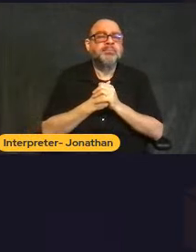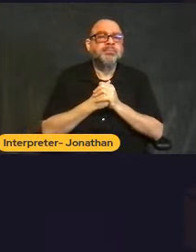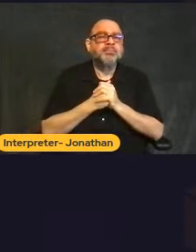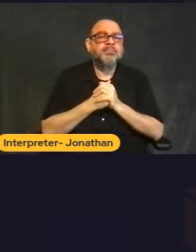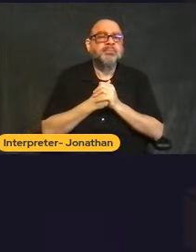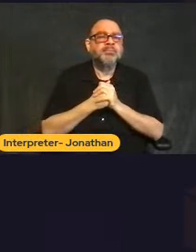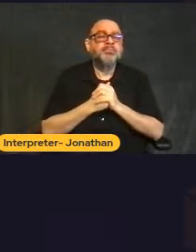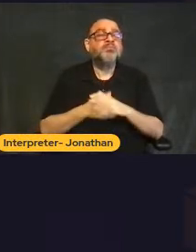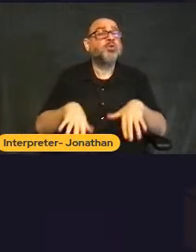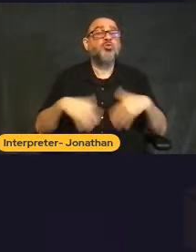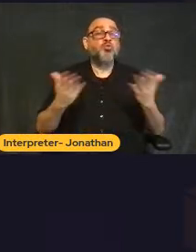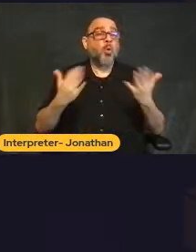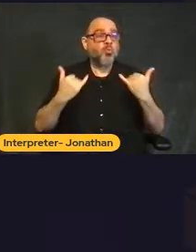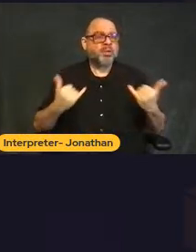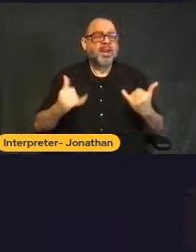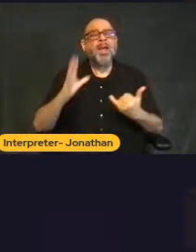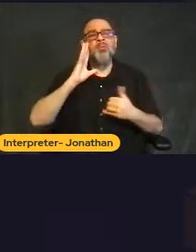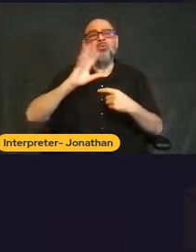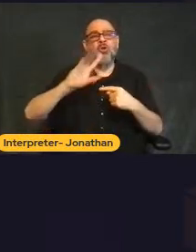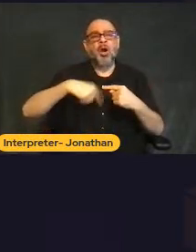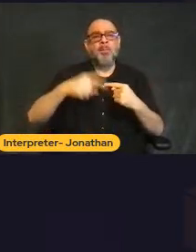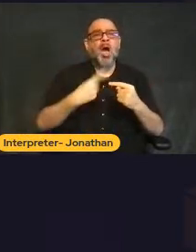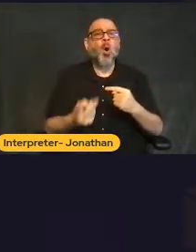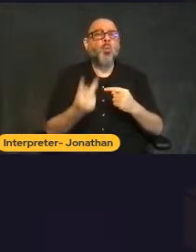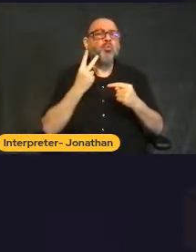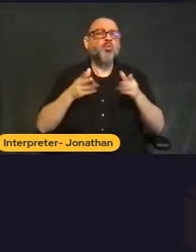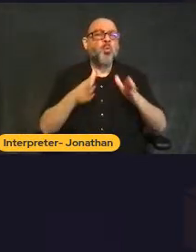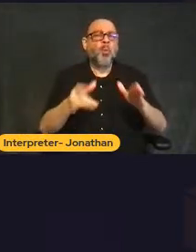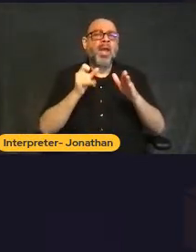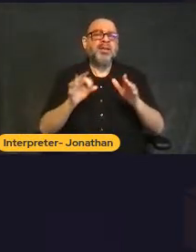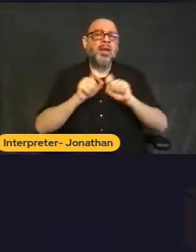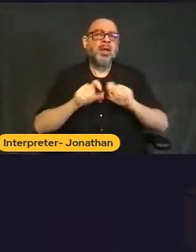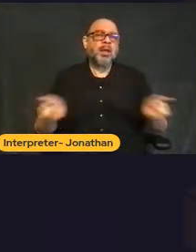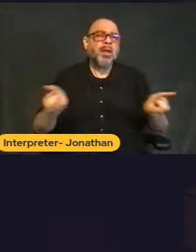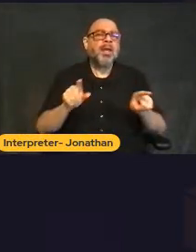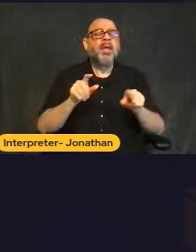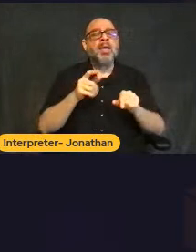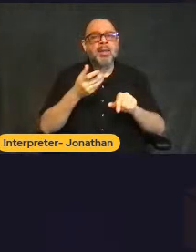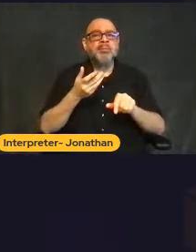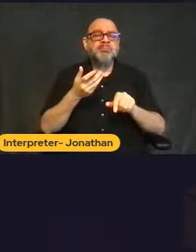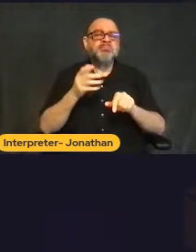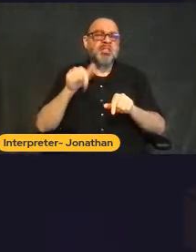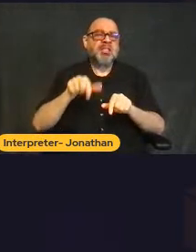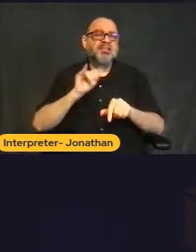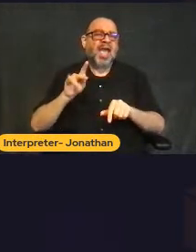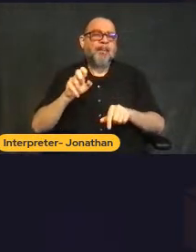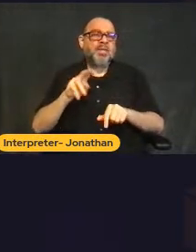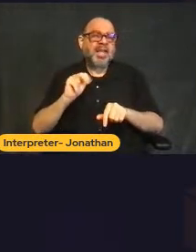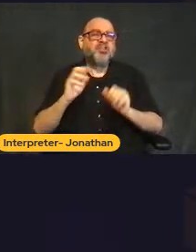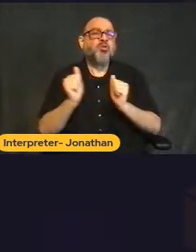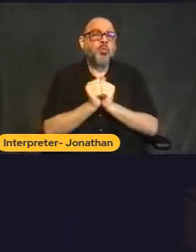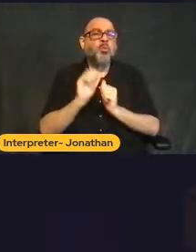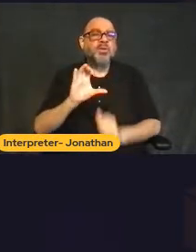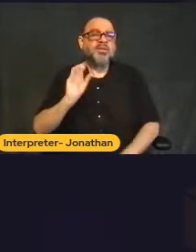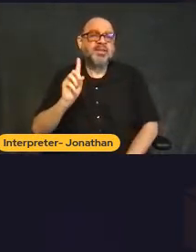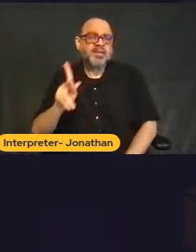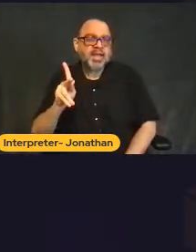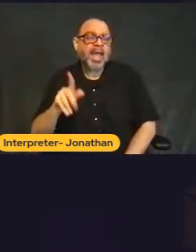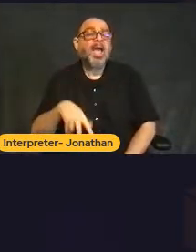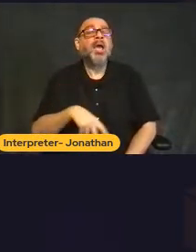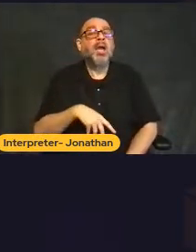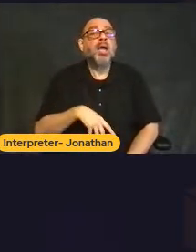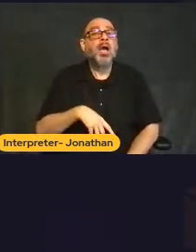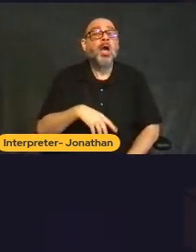So today we'll talk about 2 ways of deploying React applications with CDK. First, we will deploy a Next.js